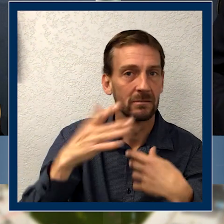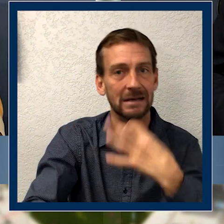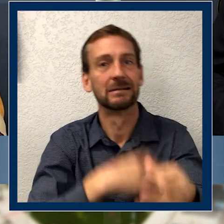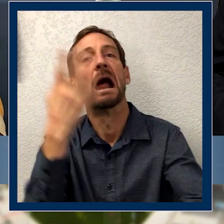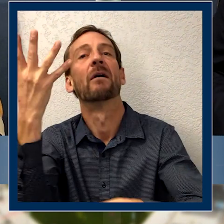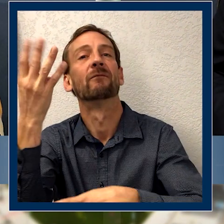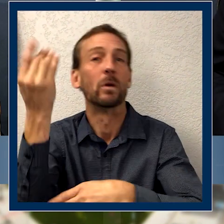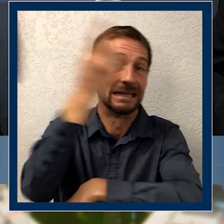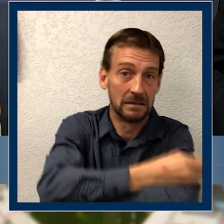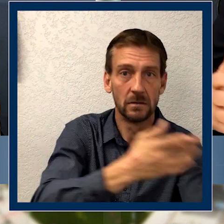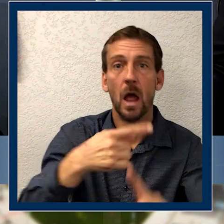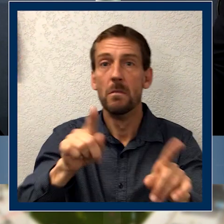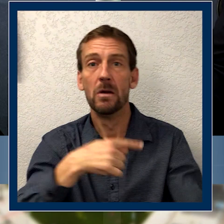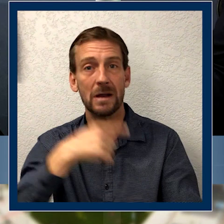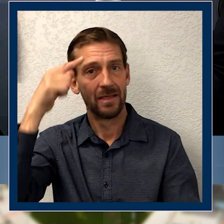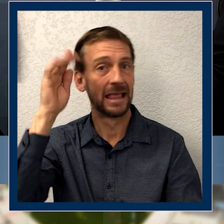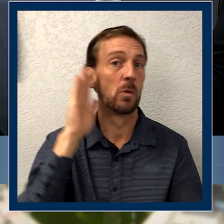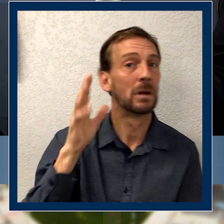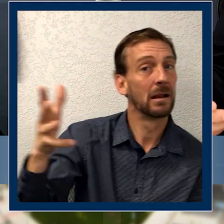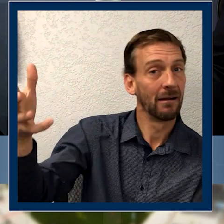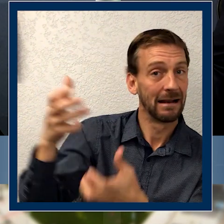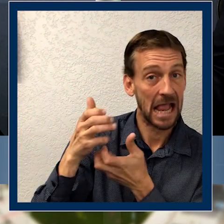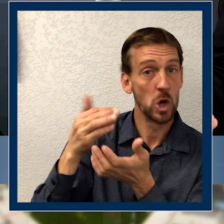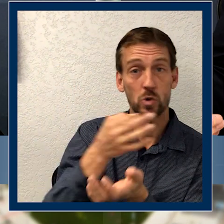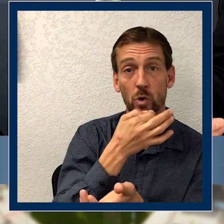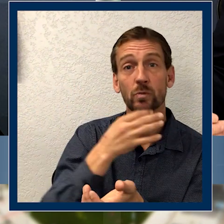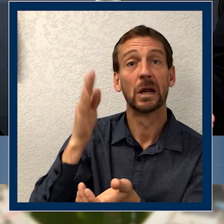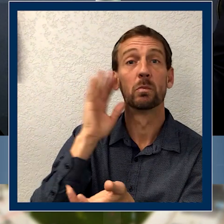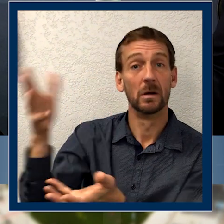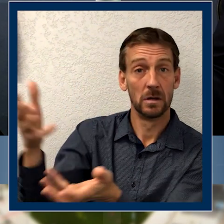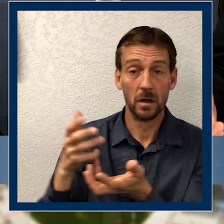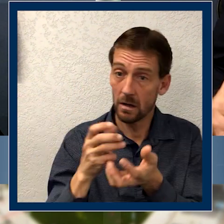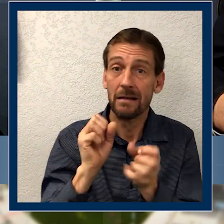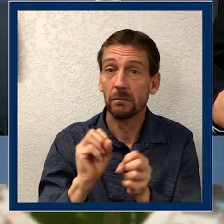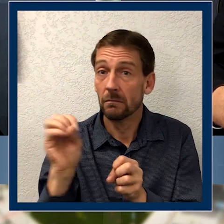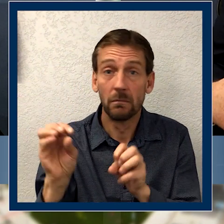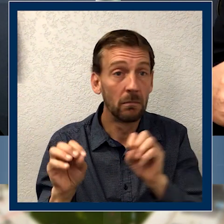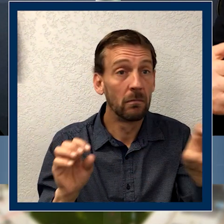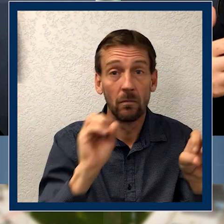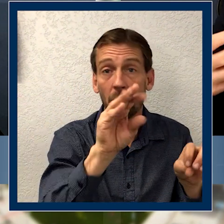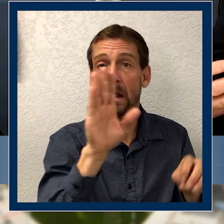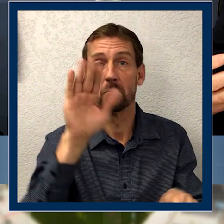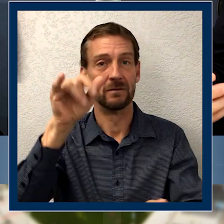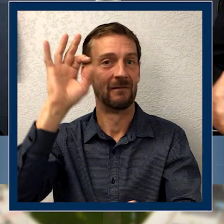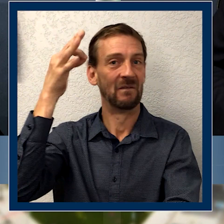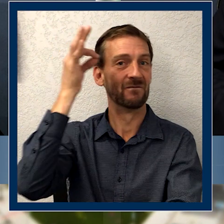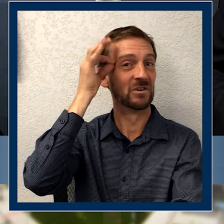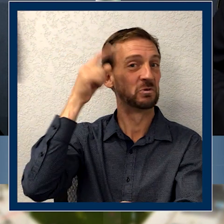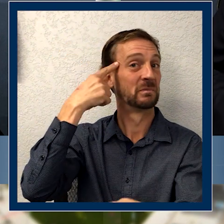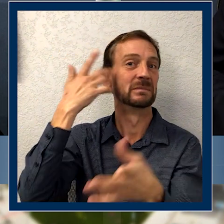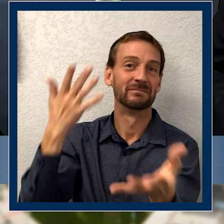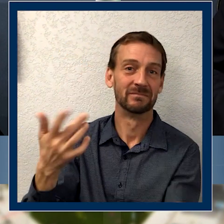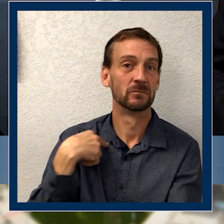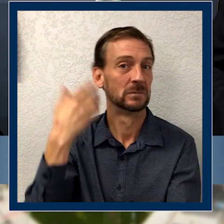antibody treatment. It will be allocated and distributed by the federal government, so we're not certain